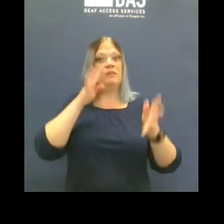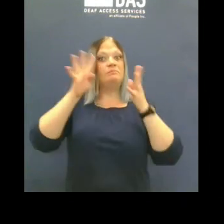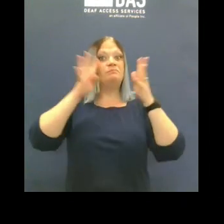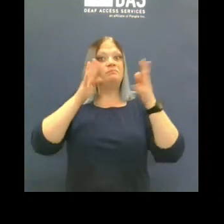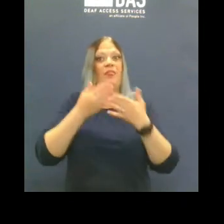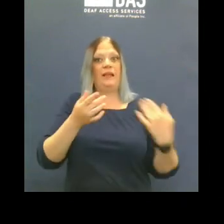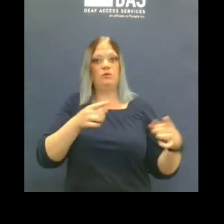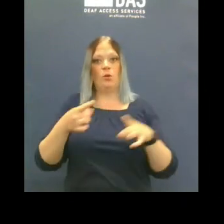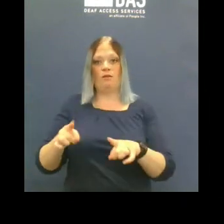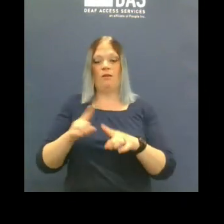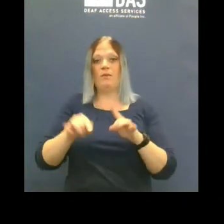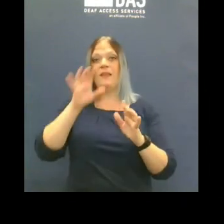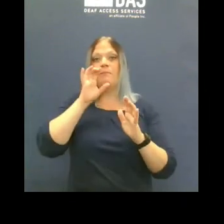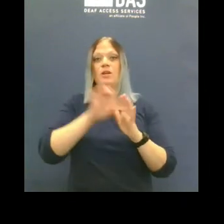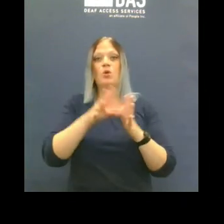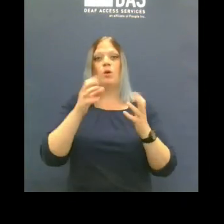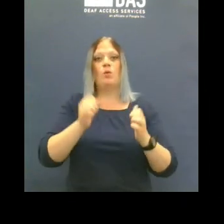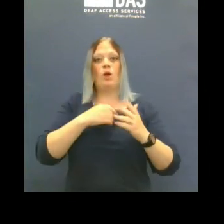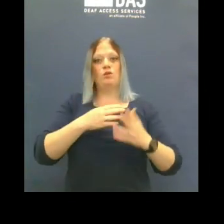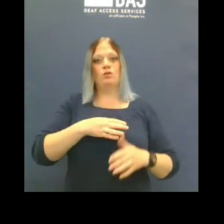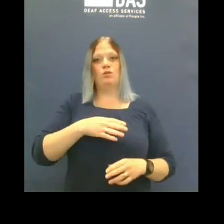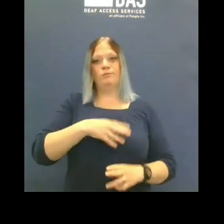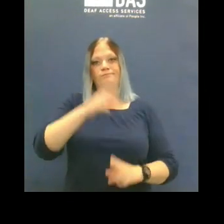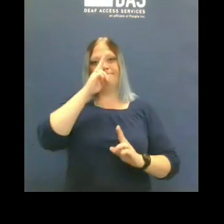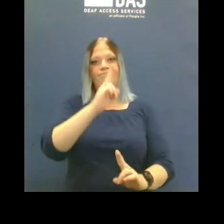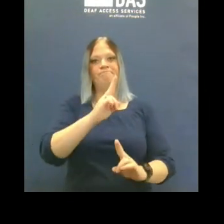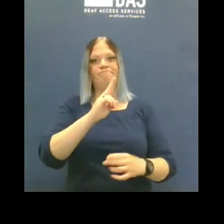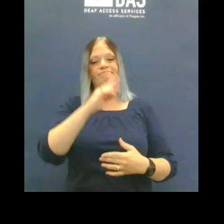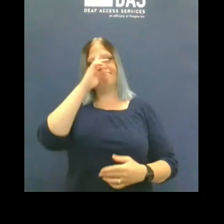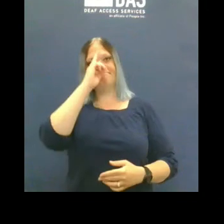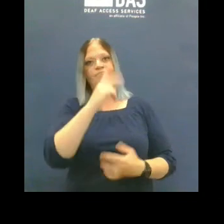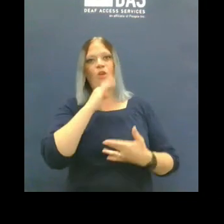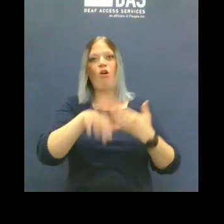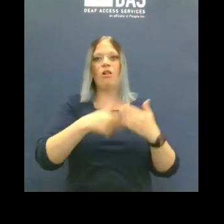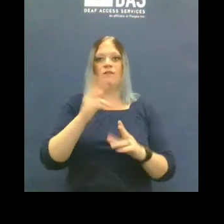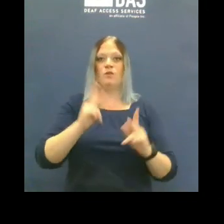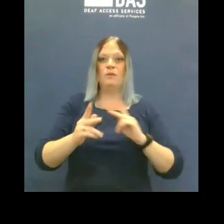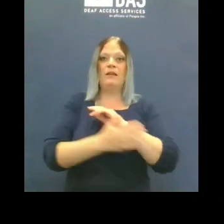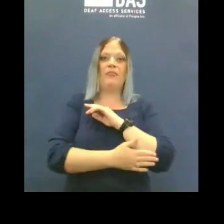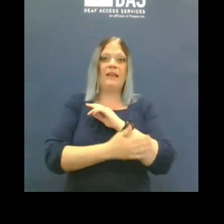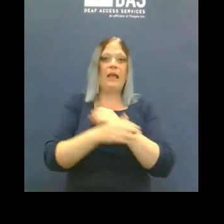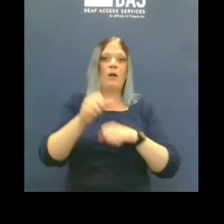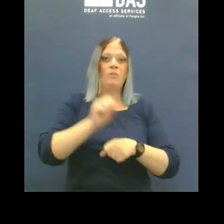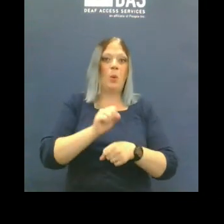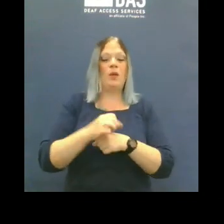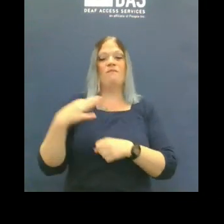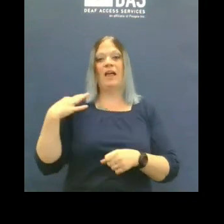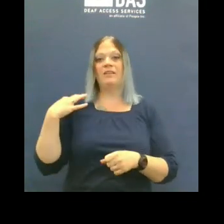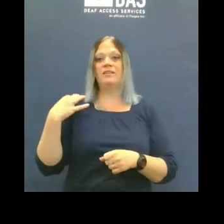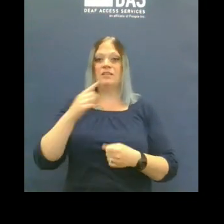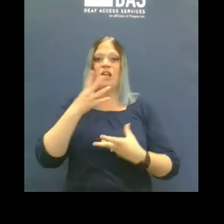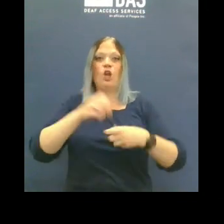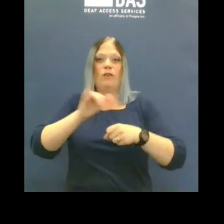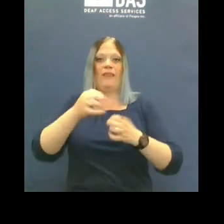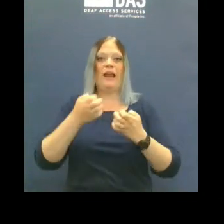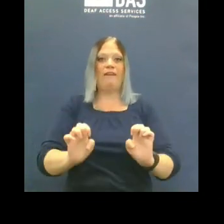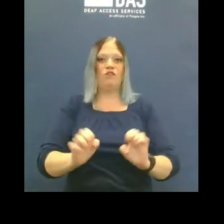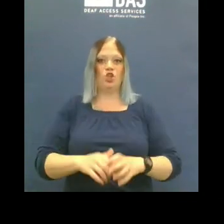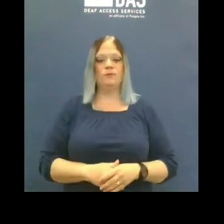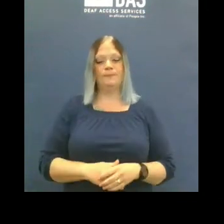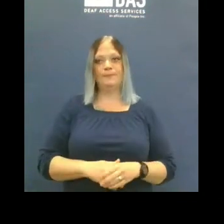in this picture here, we also want to salute all of those people, especially the county employees, the volunteers that are a part of that effort.